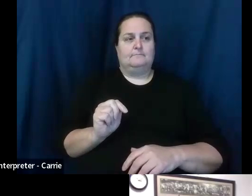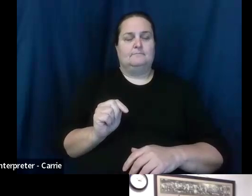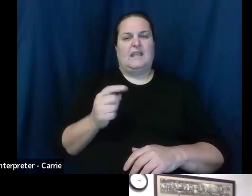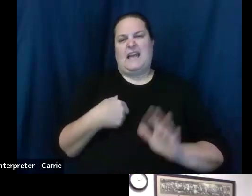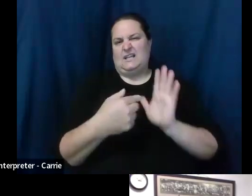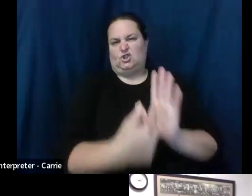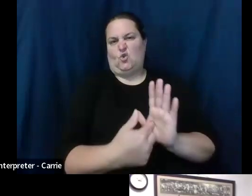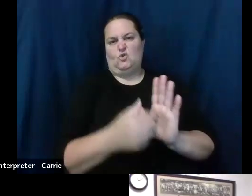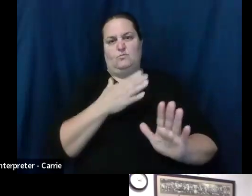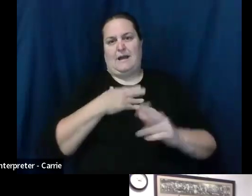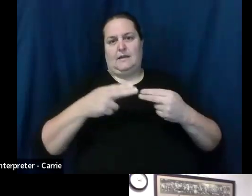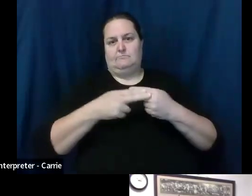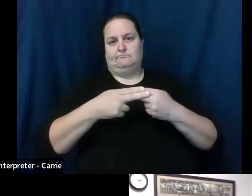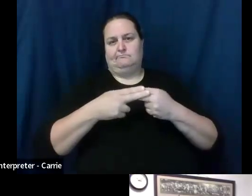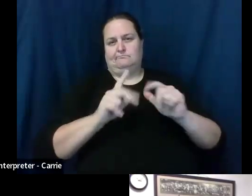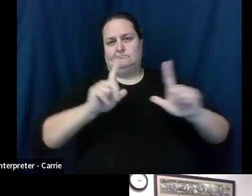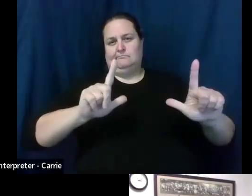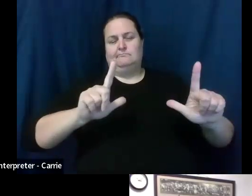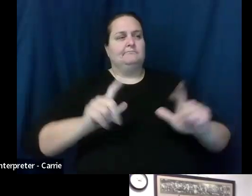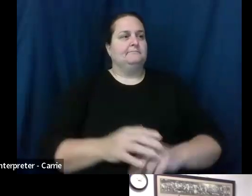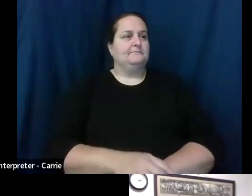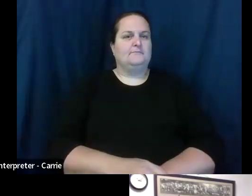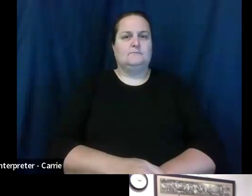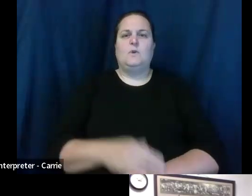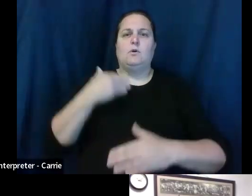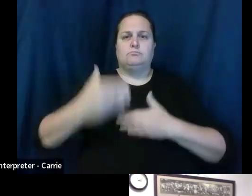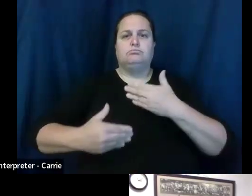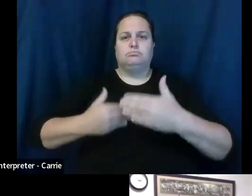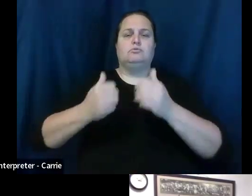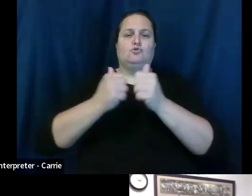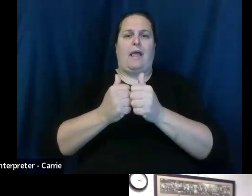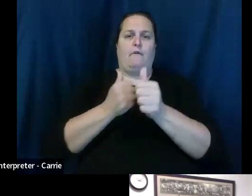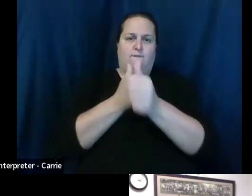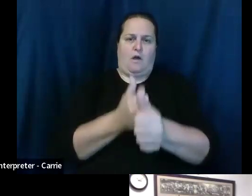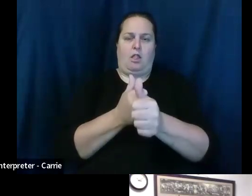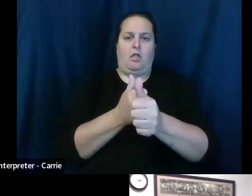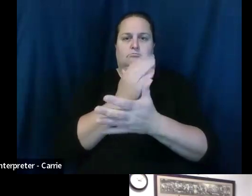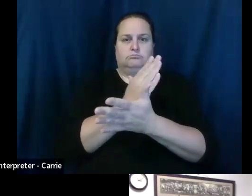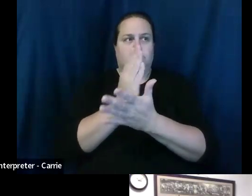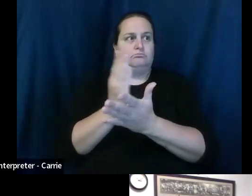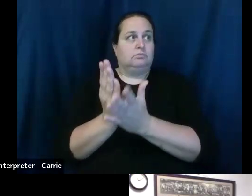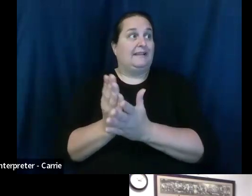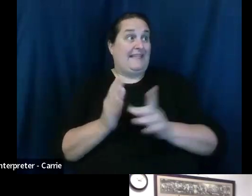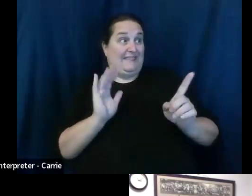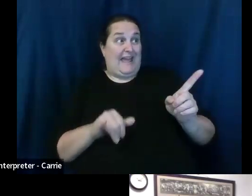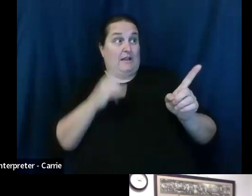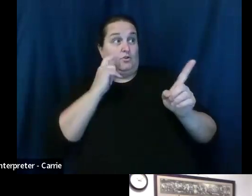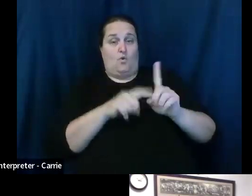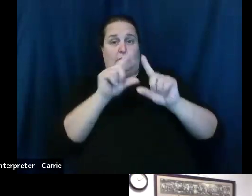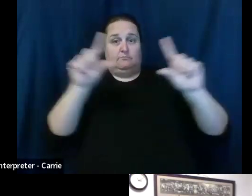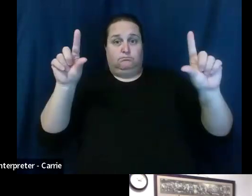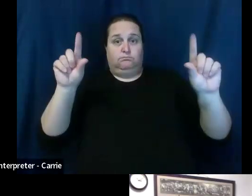my own screen. So I'm just starting from a fresh tab here. We're going to go